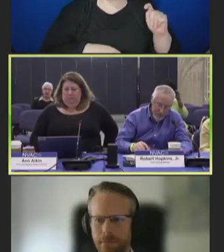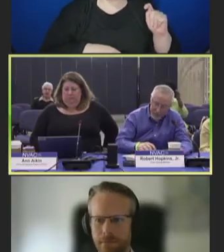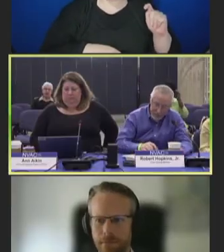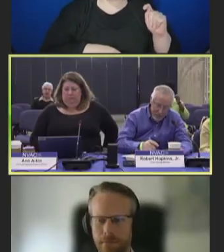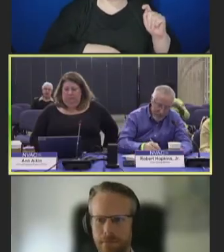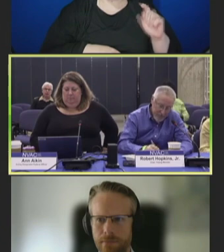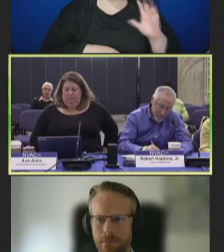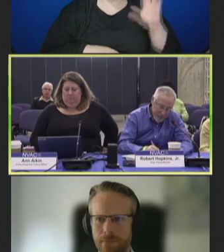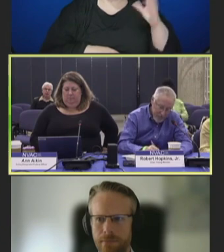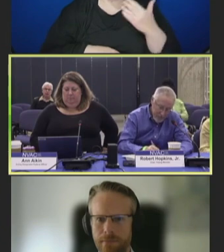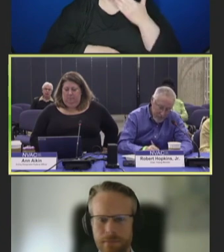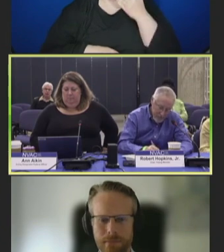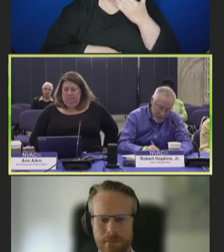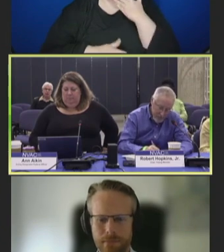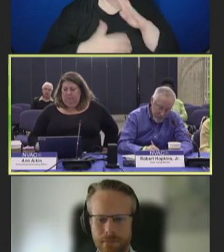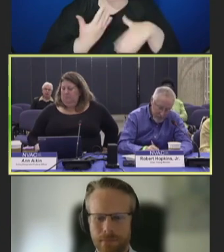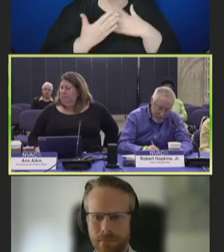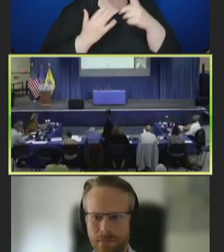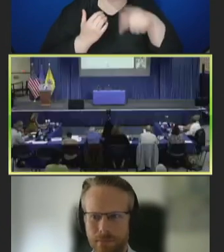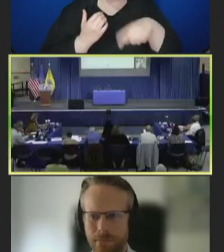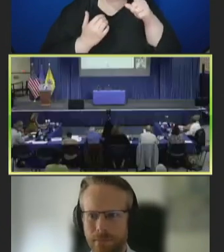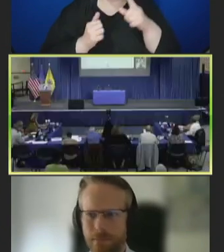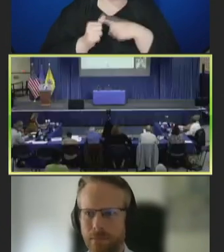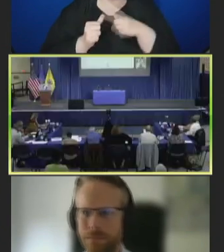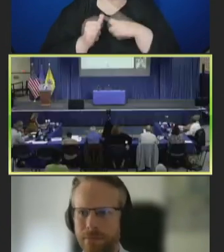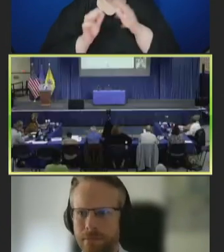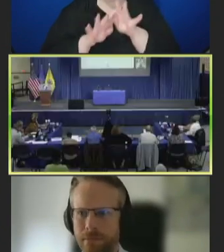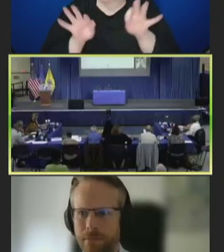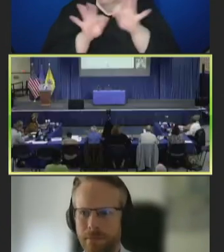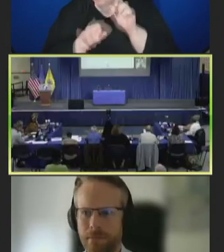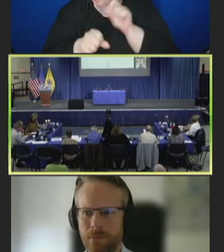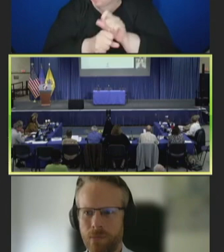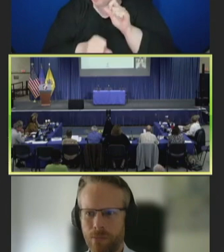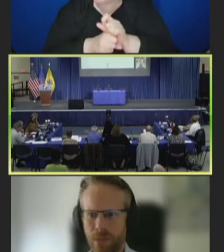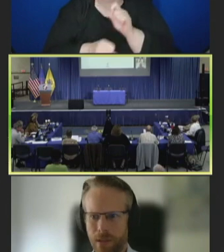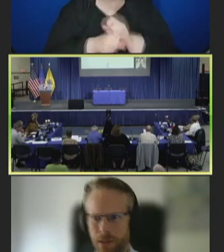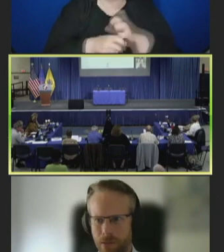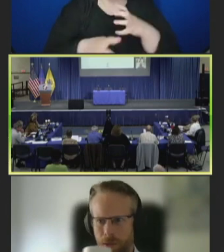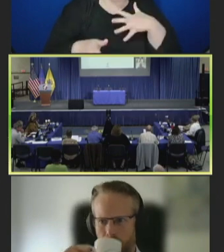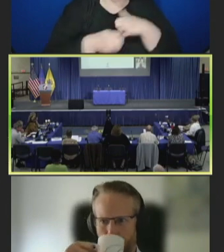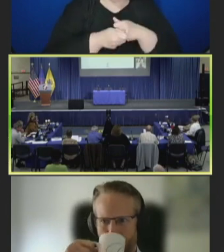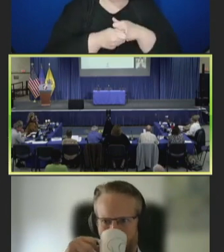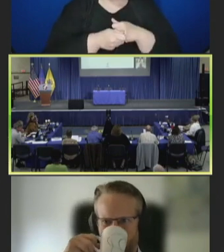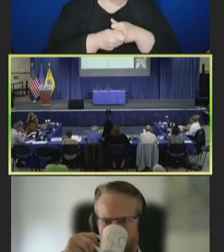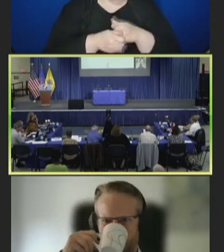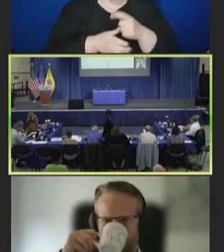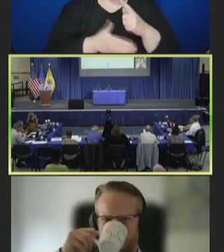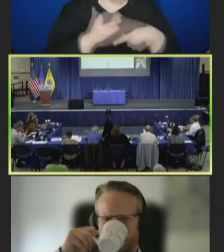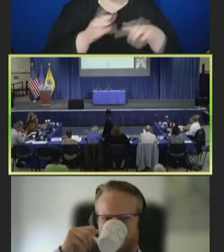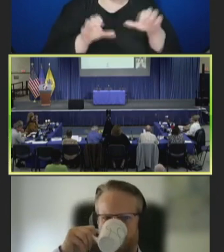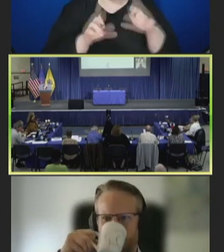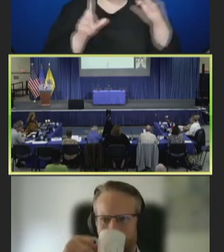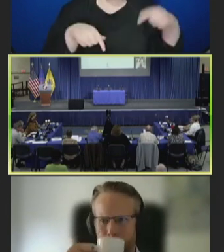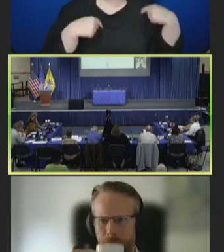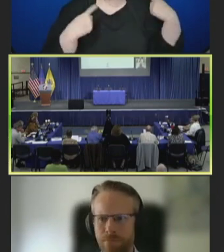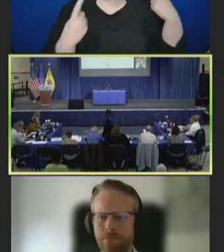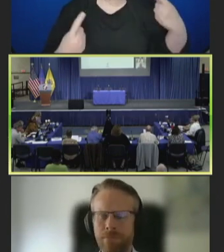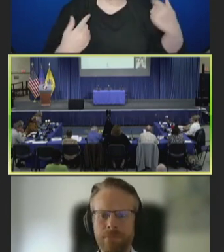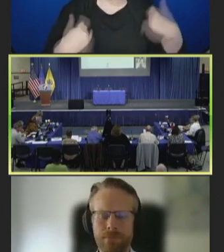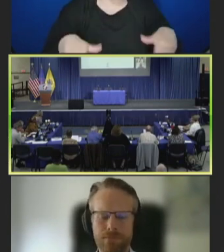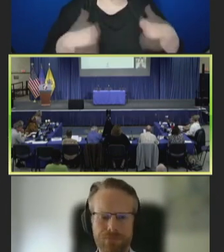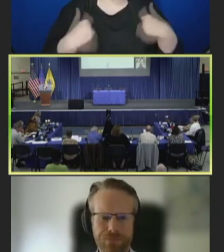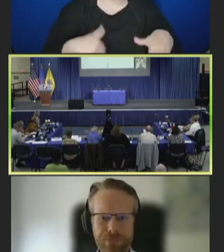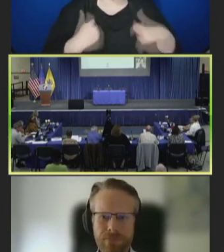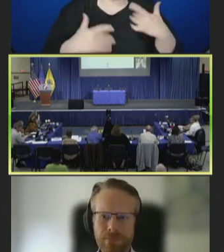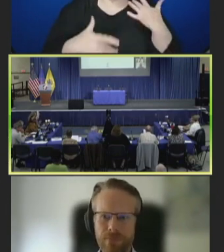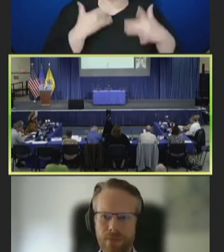First, I want to thank all of you for all this important work and for updating us on what you've been doing. It's all